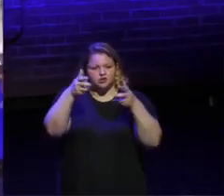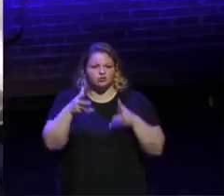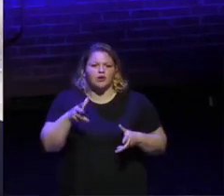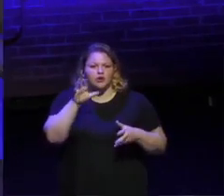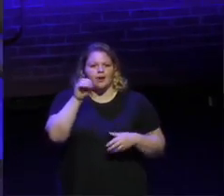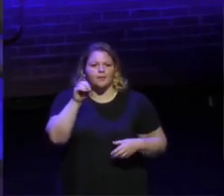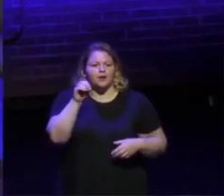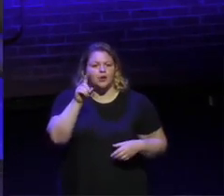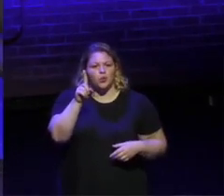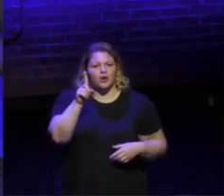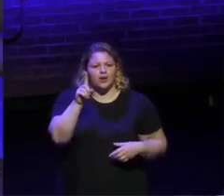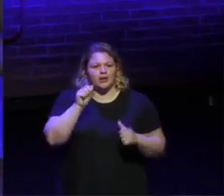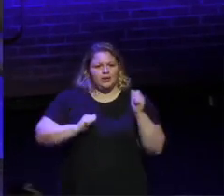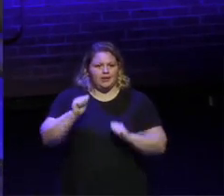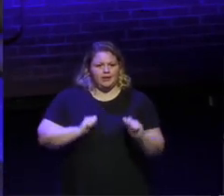there.